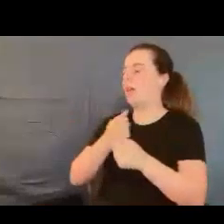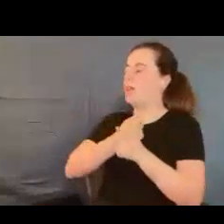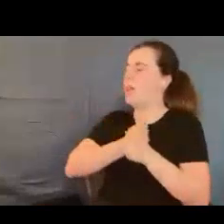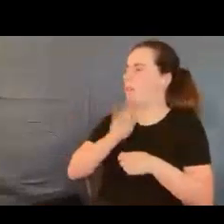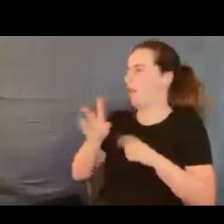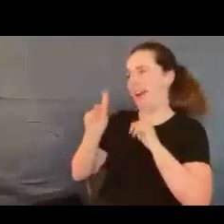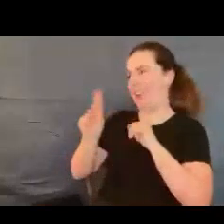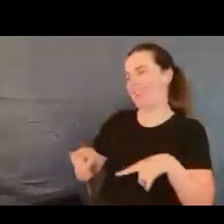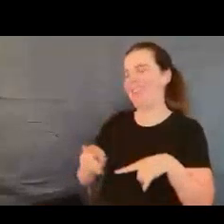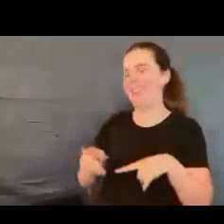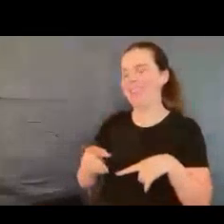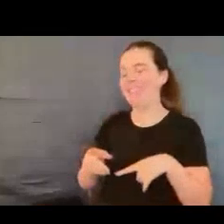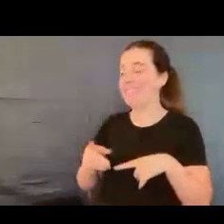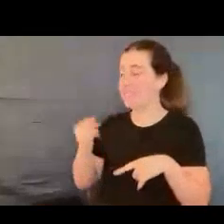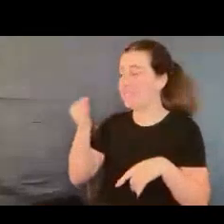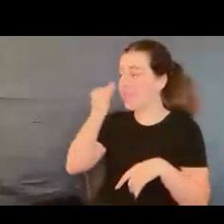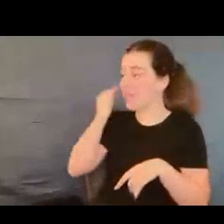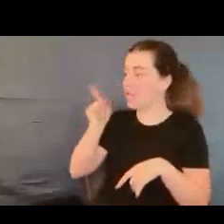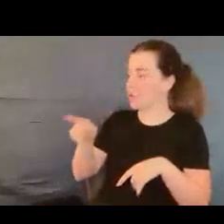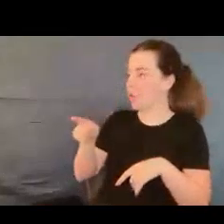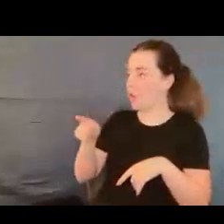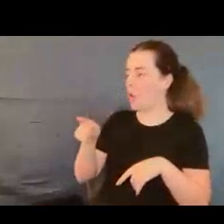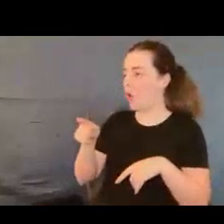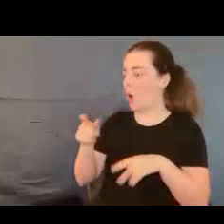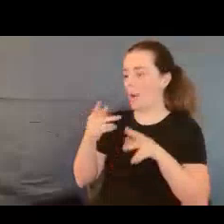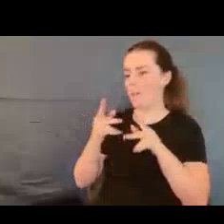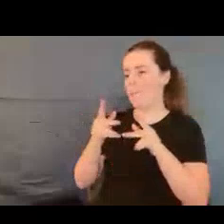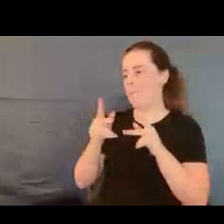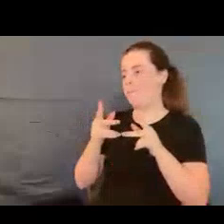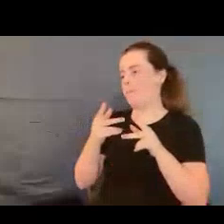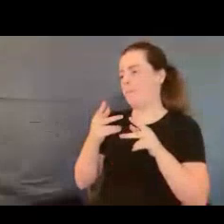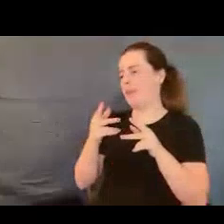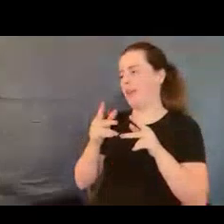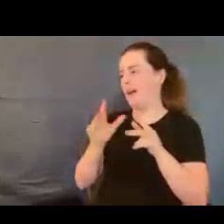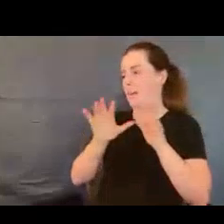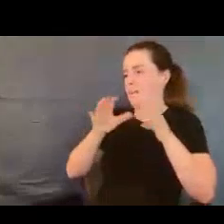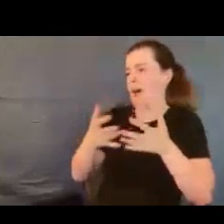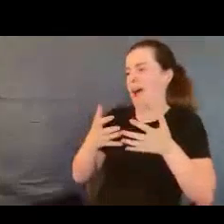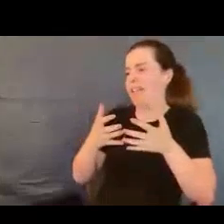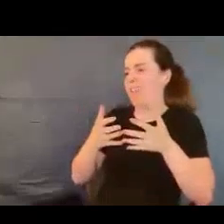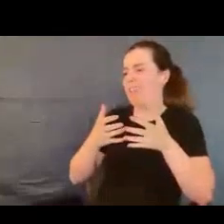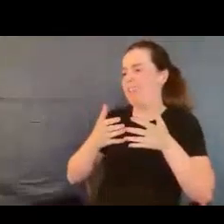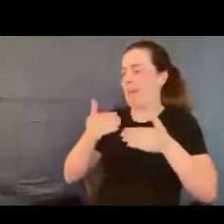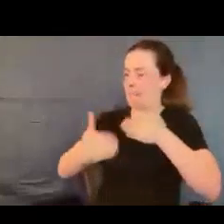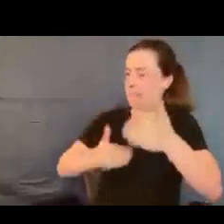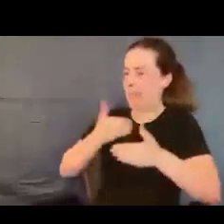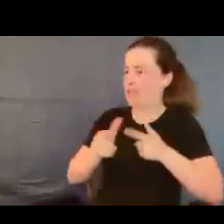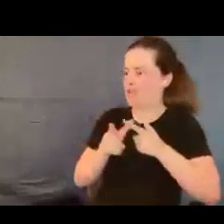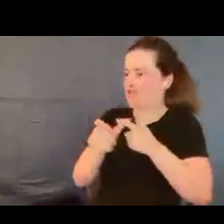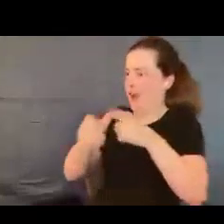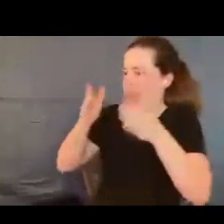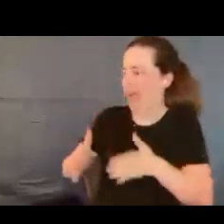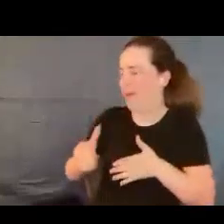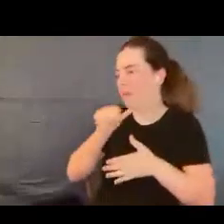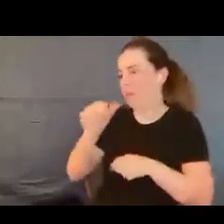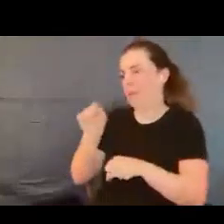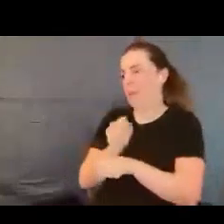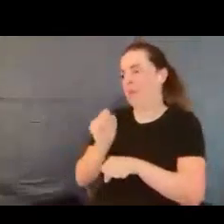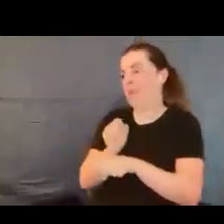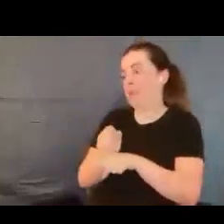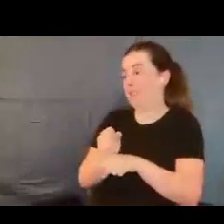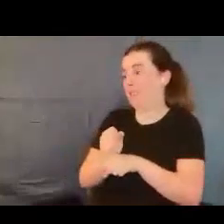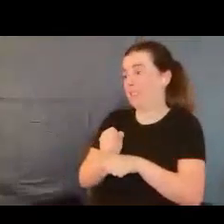answers. If you're a party pace runner, love that. But have put in the work, is it realistic to finish, or are the